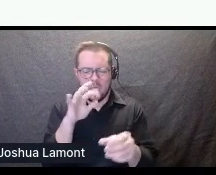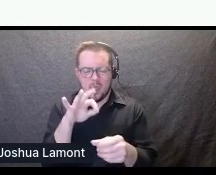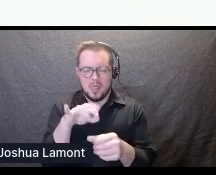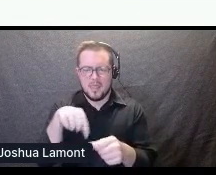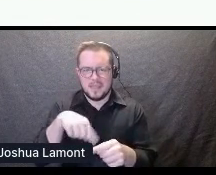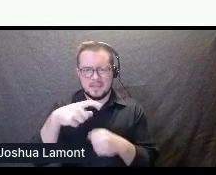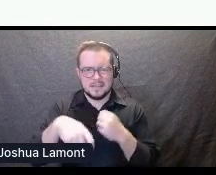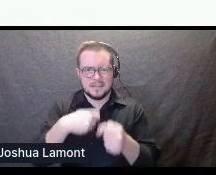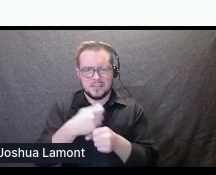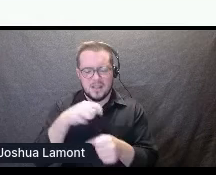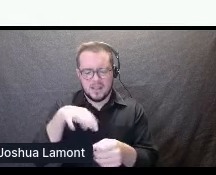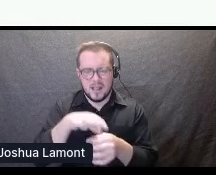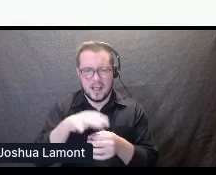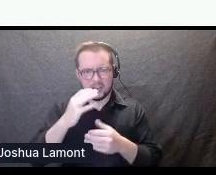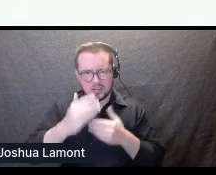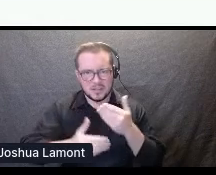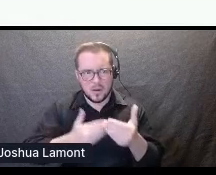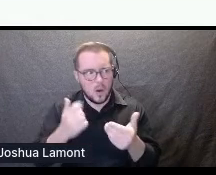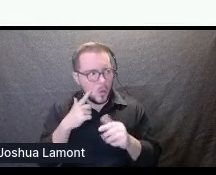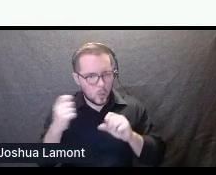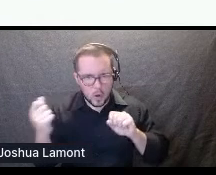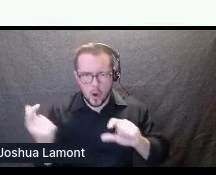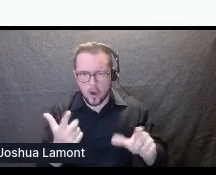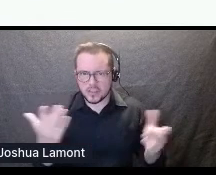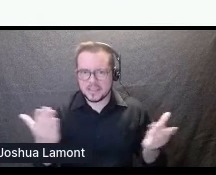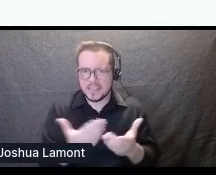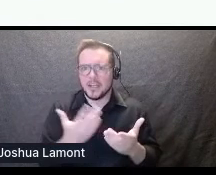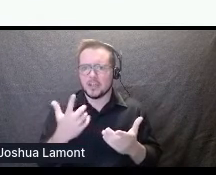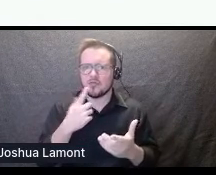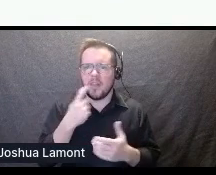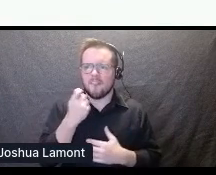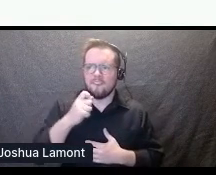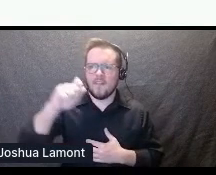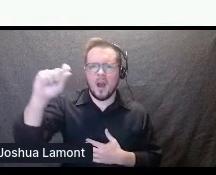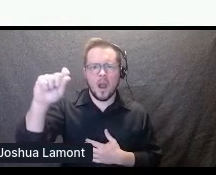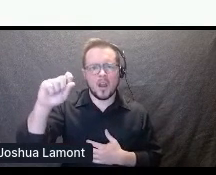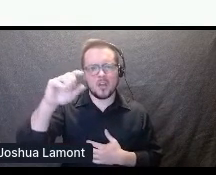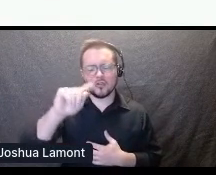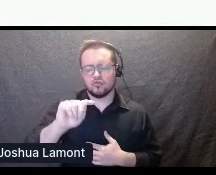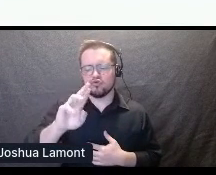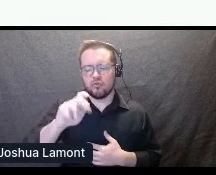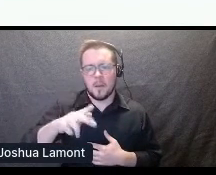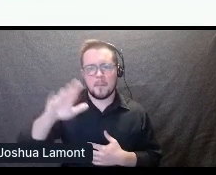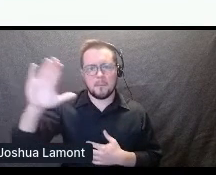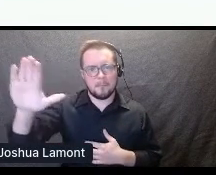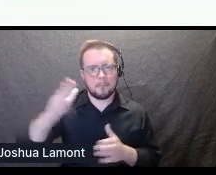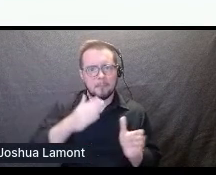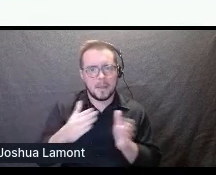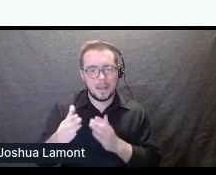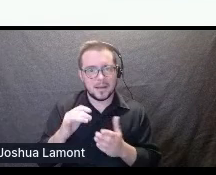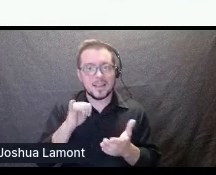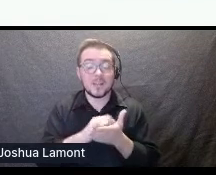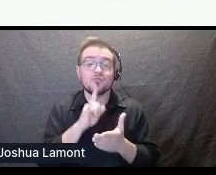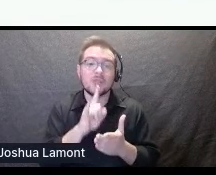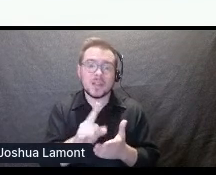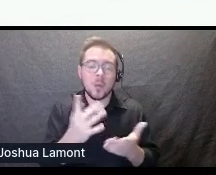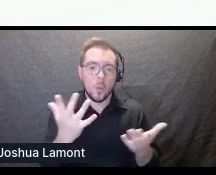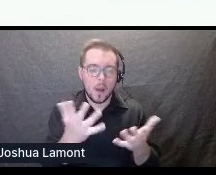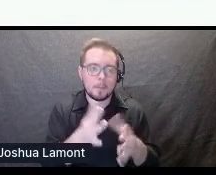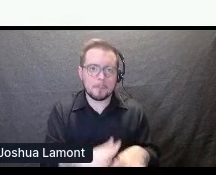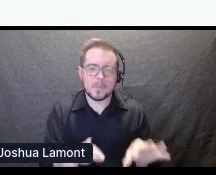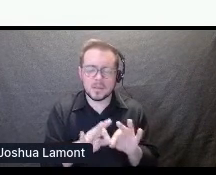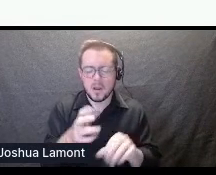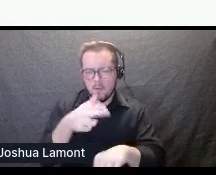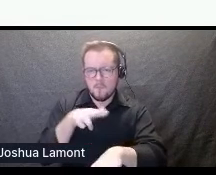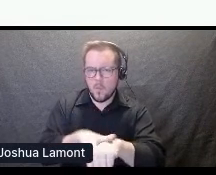cycle? Like, aren't we all just here to fight the Trump agenda? Like, that's really what matters. And yes, of course, you're right. That